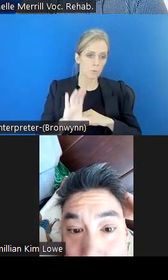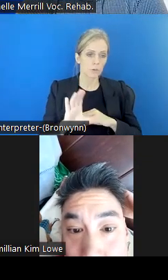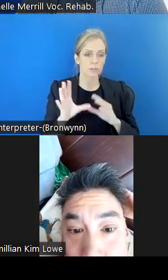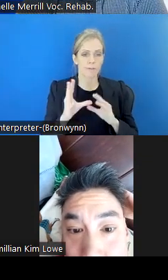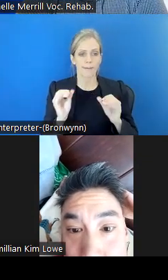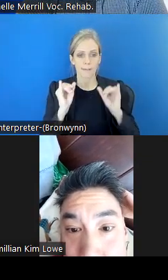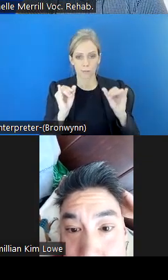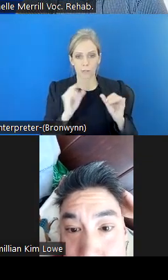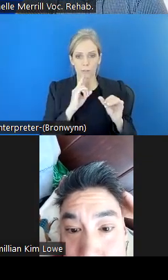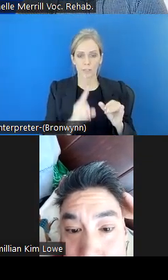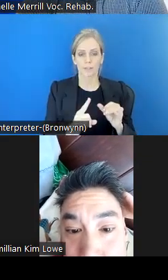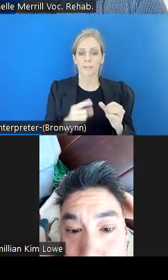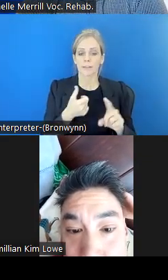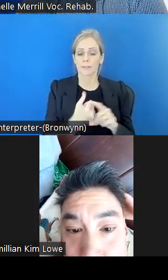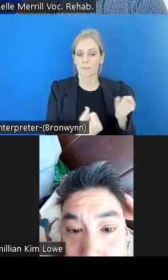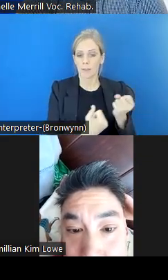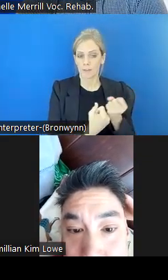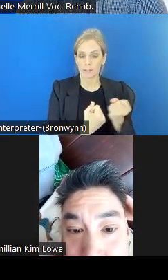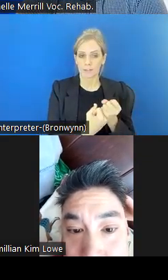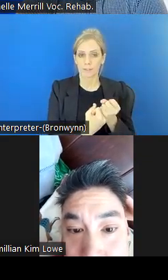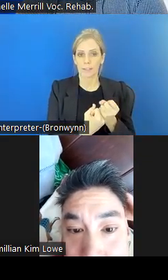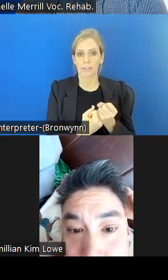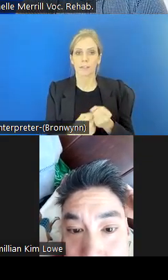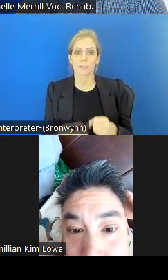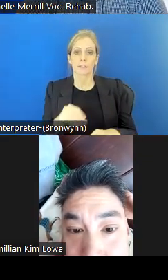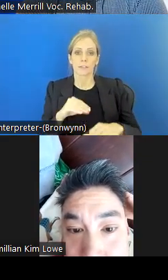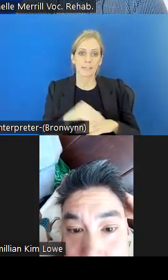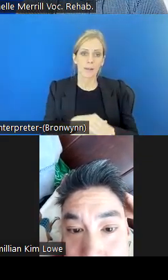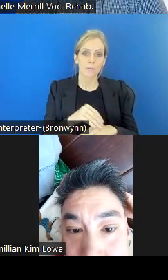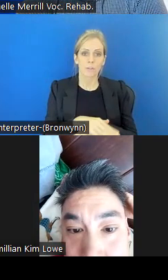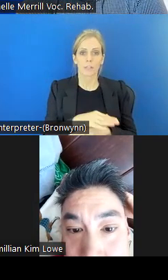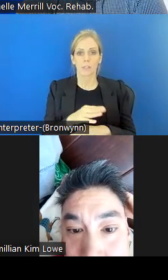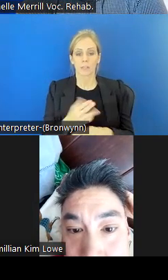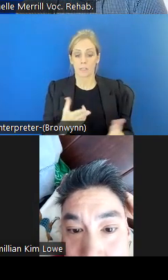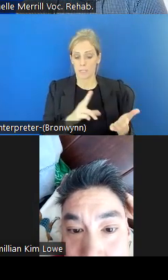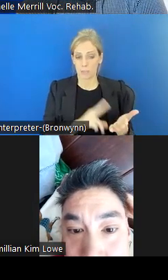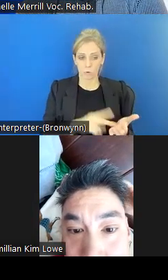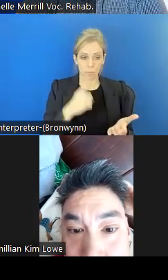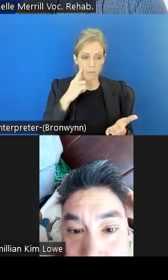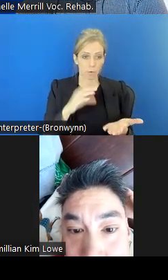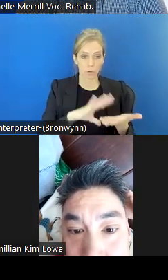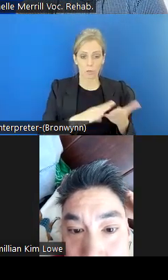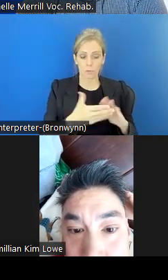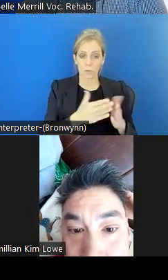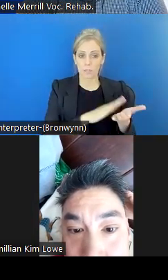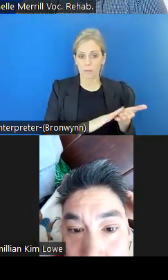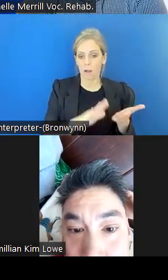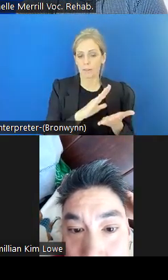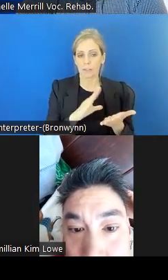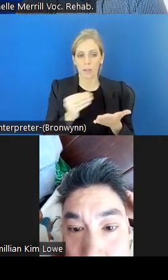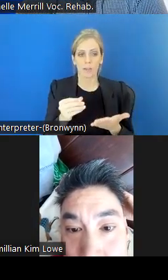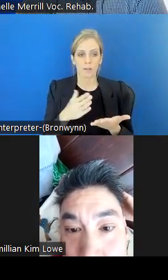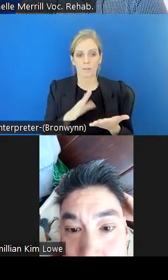exploration counseling, counseling about enrollment in local and community college and post-secondary programs, workplace readiness